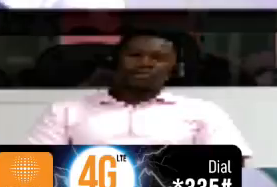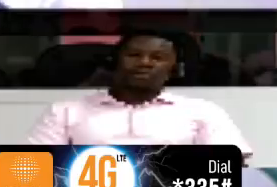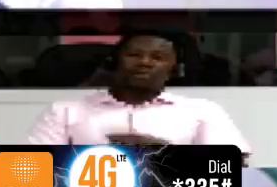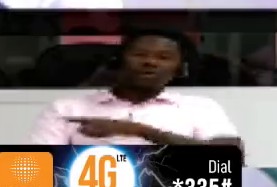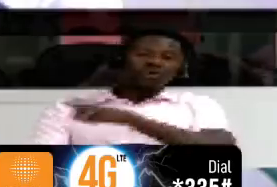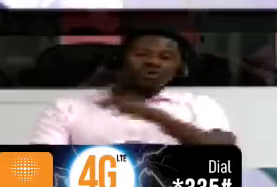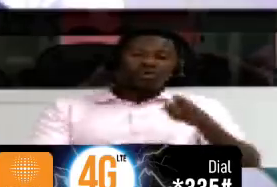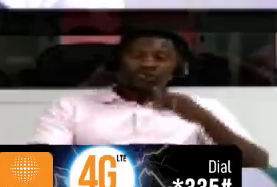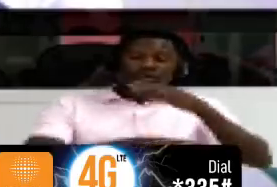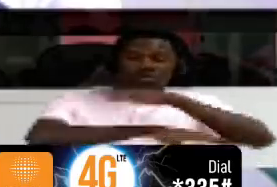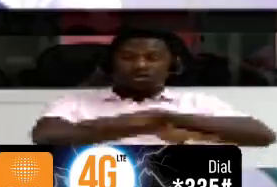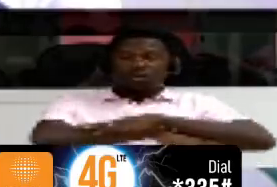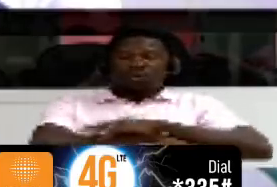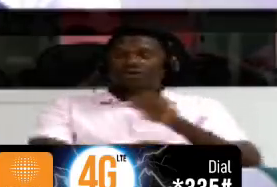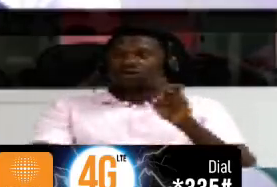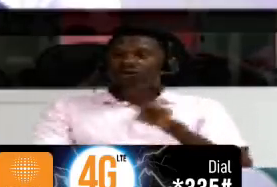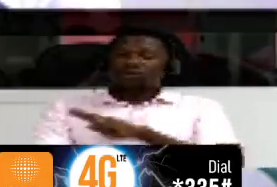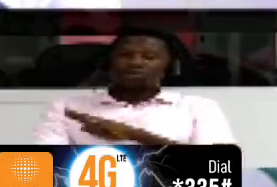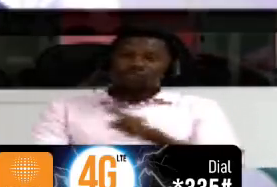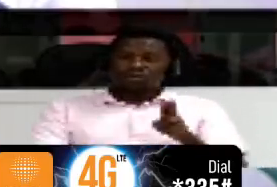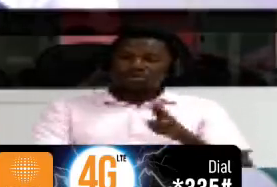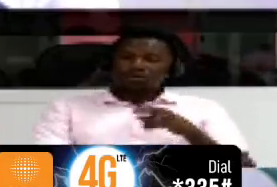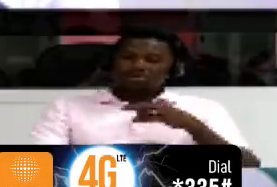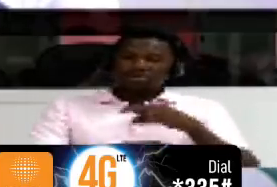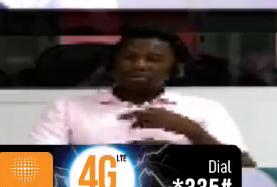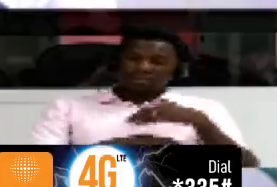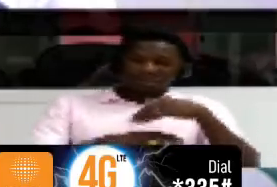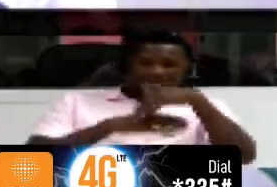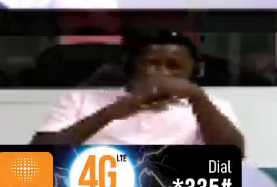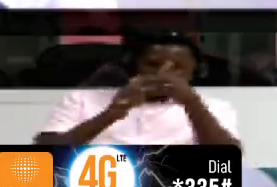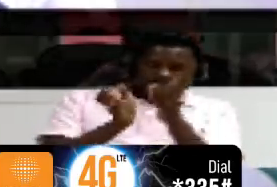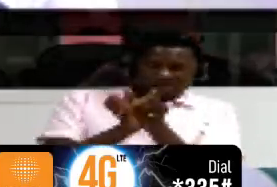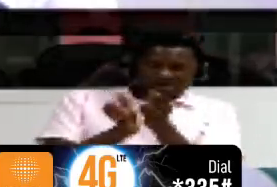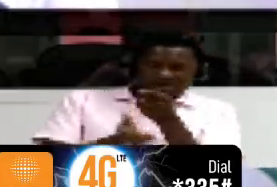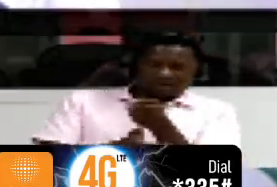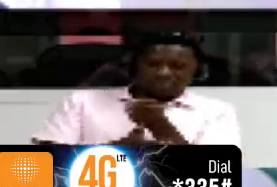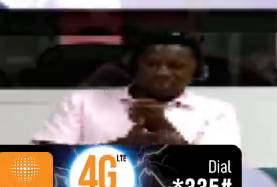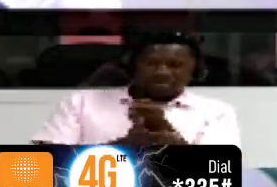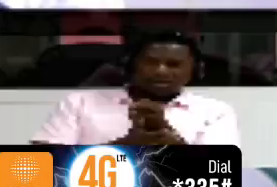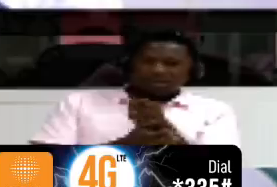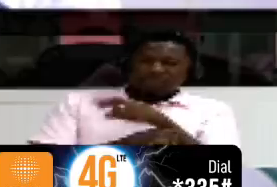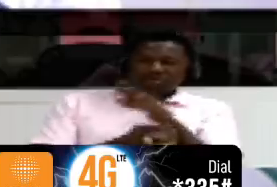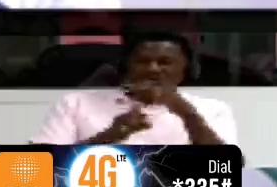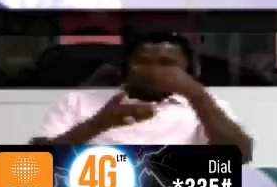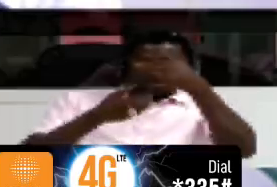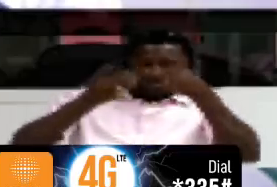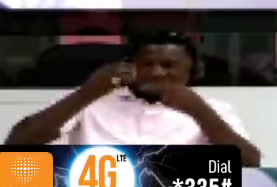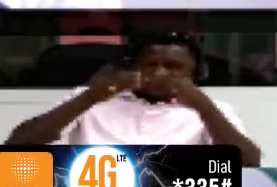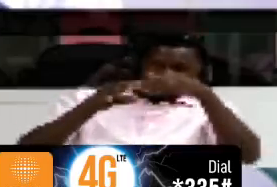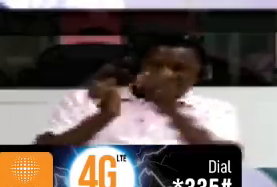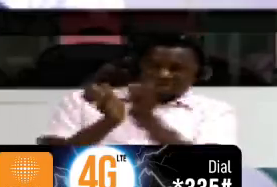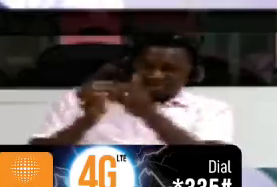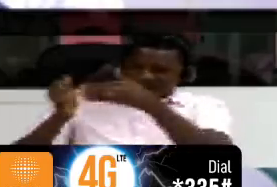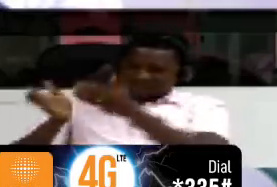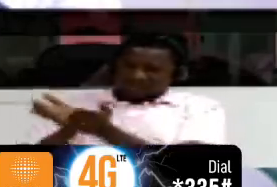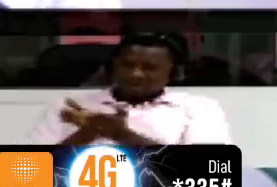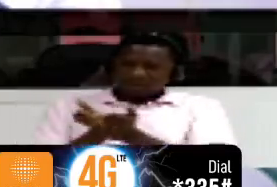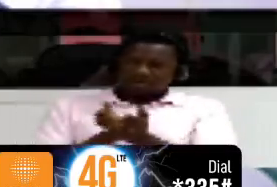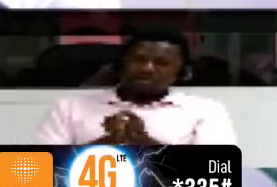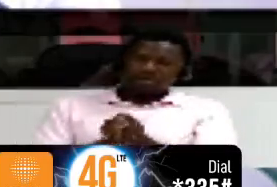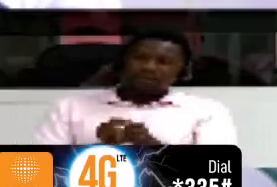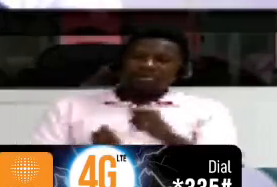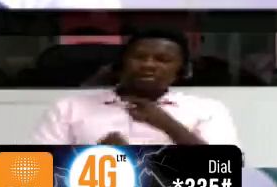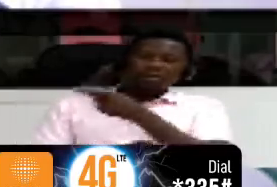Those schools are not being classified. They are not being categorized.